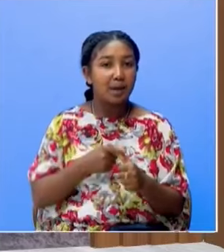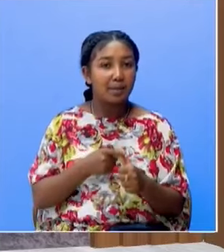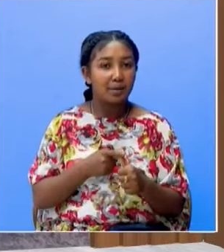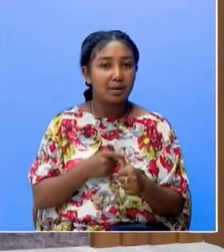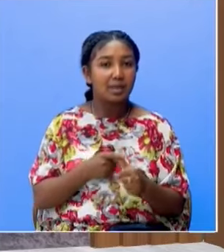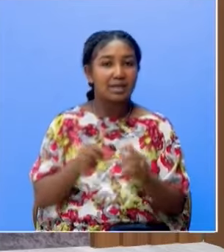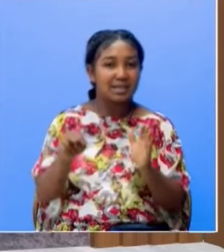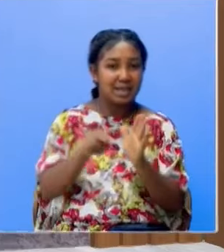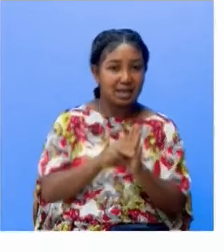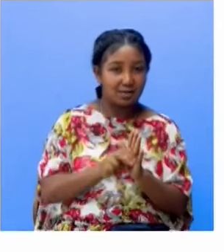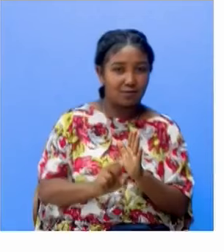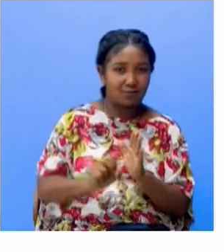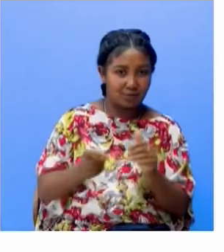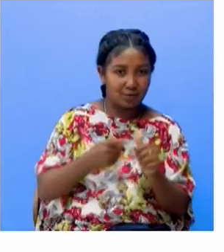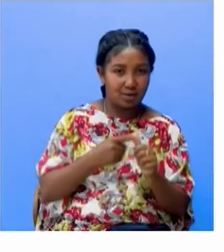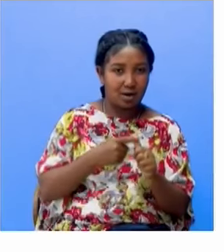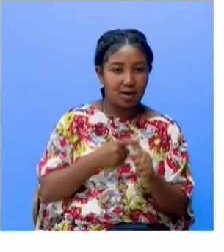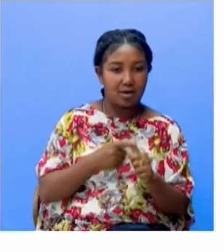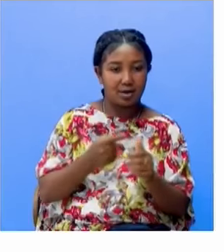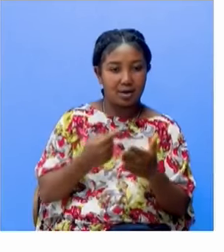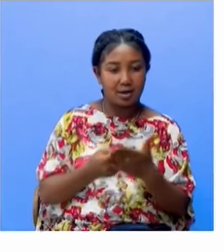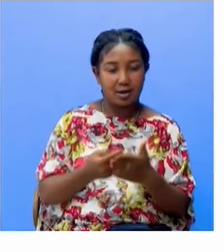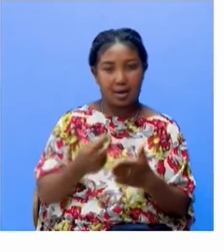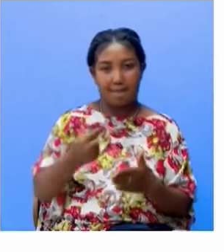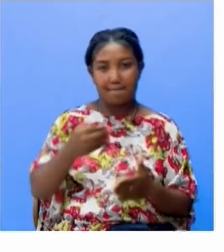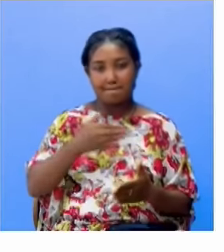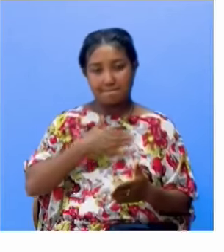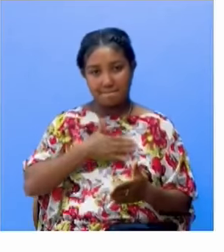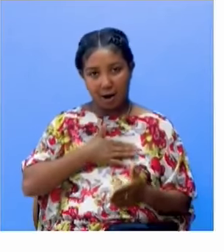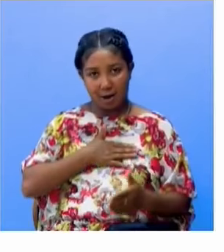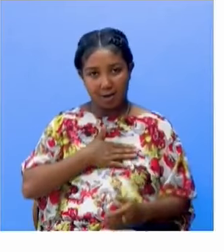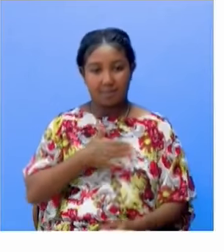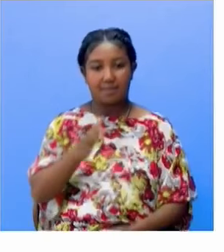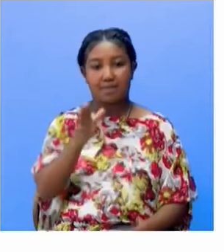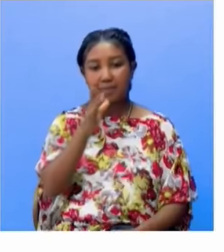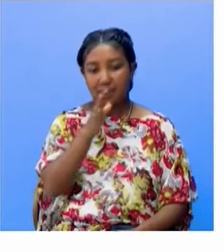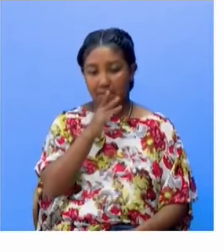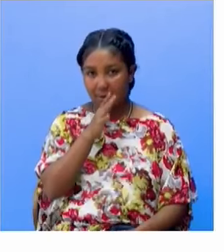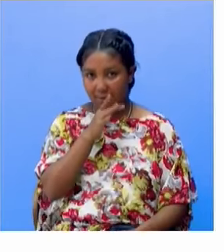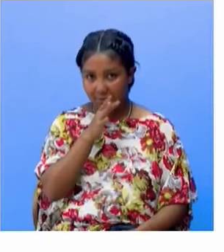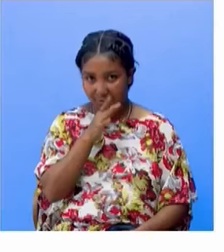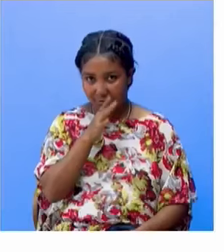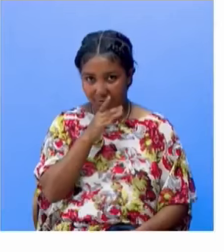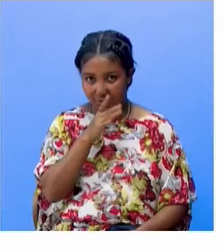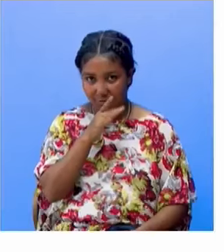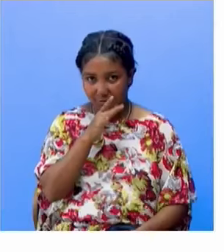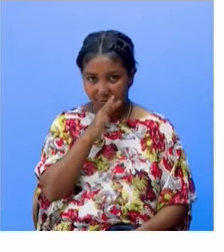From negative, okay? Here, my mother.